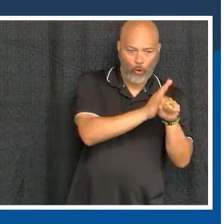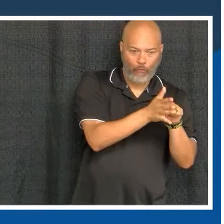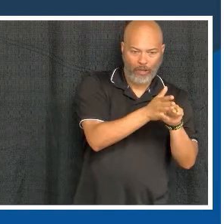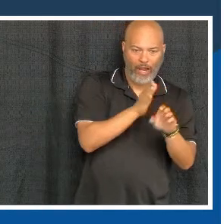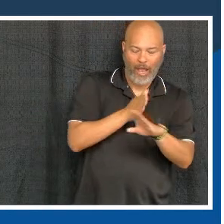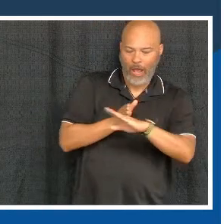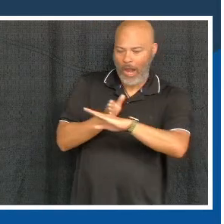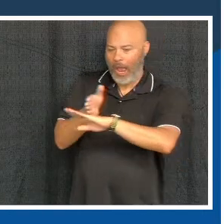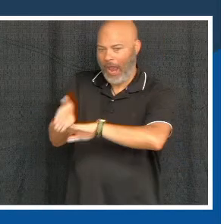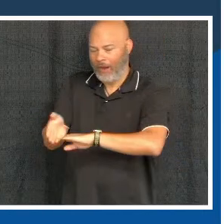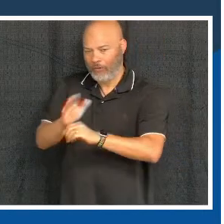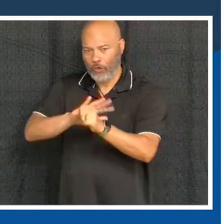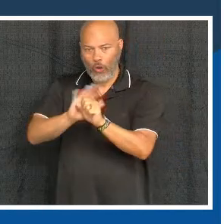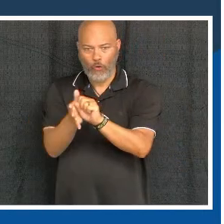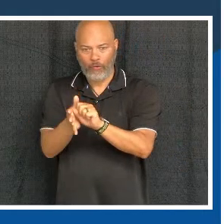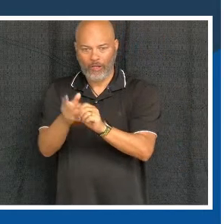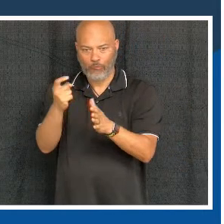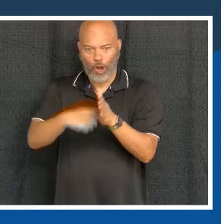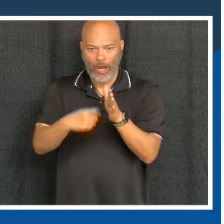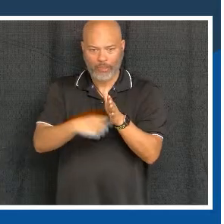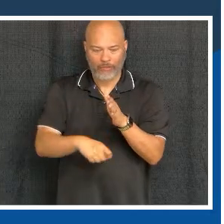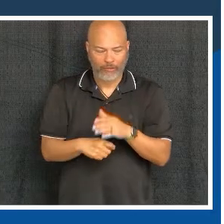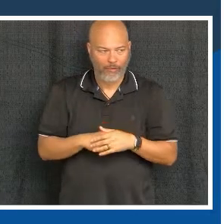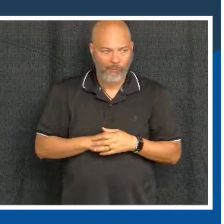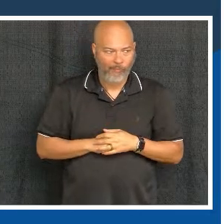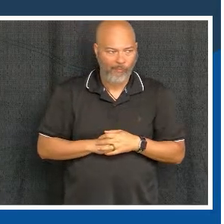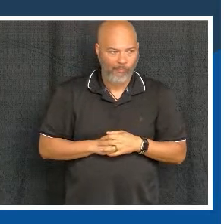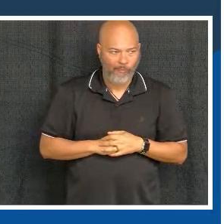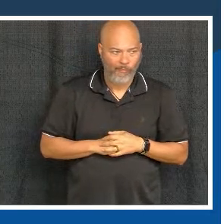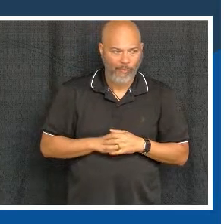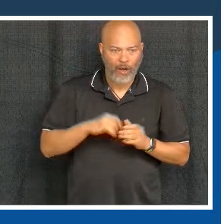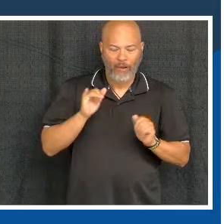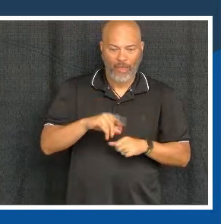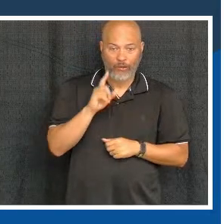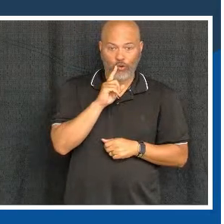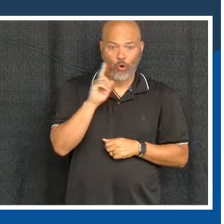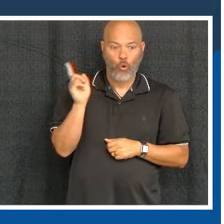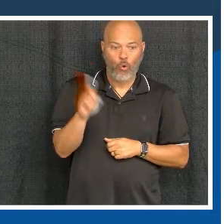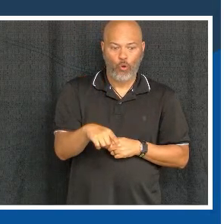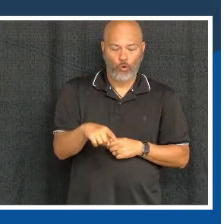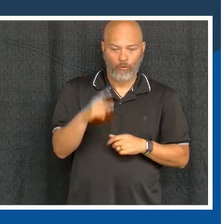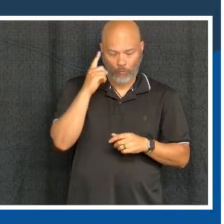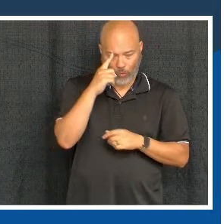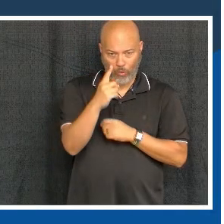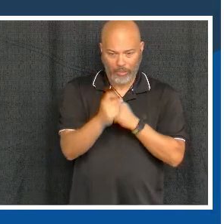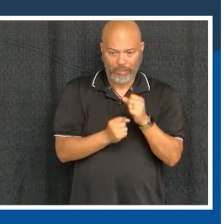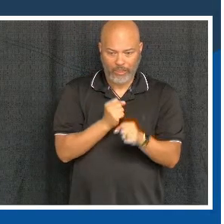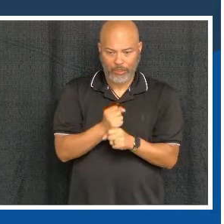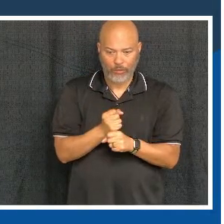of transformers. And this is a typical order of transformers for 1 year